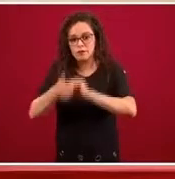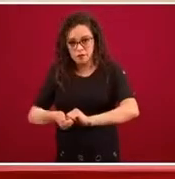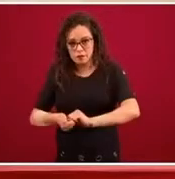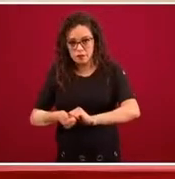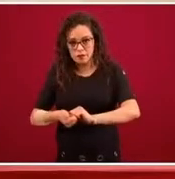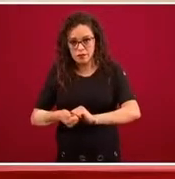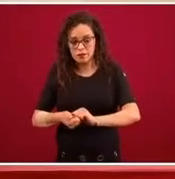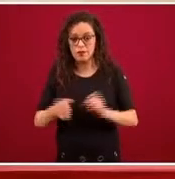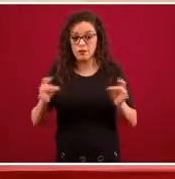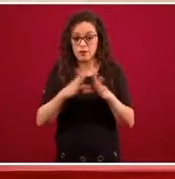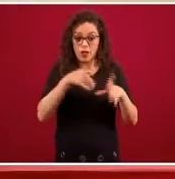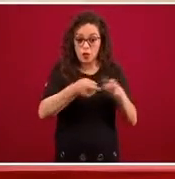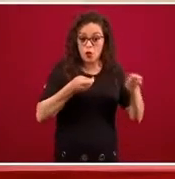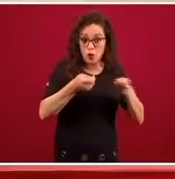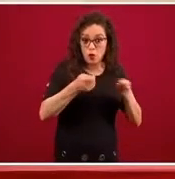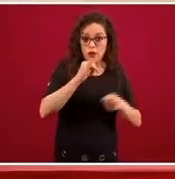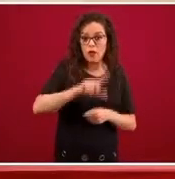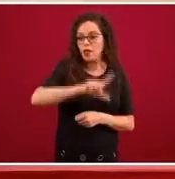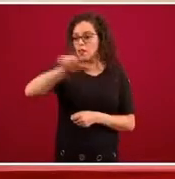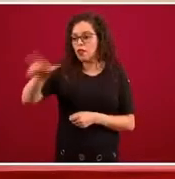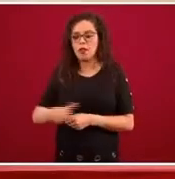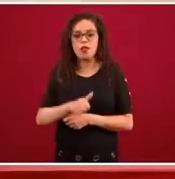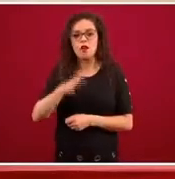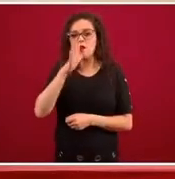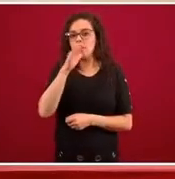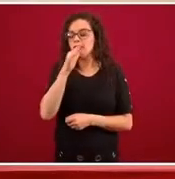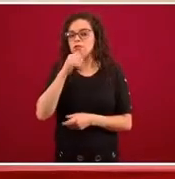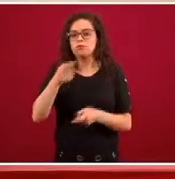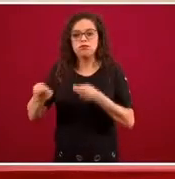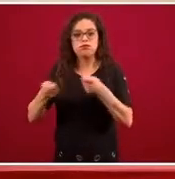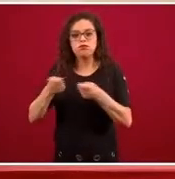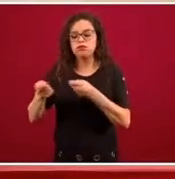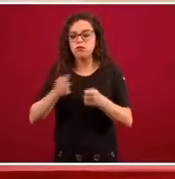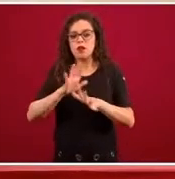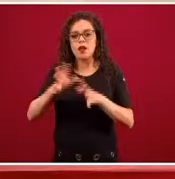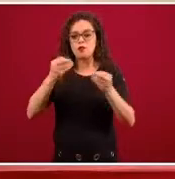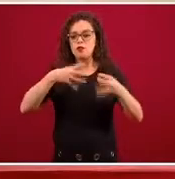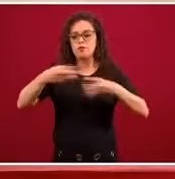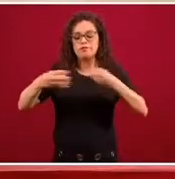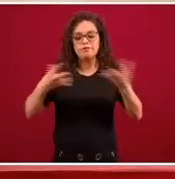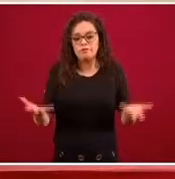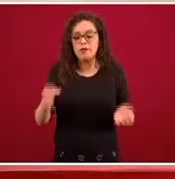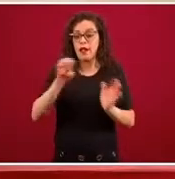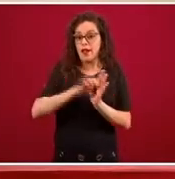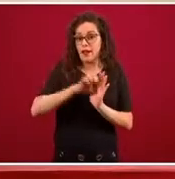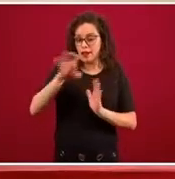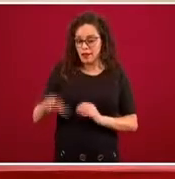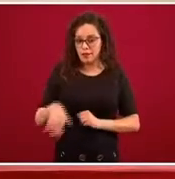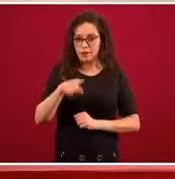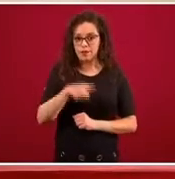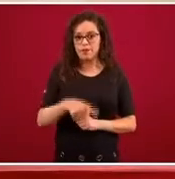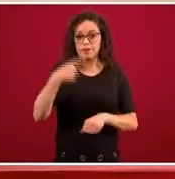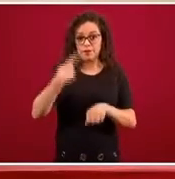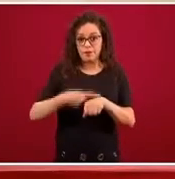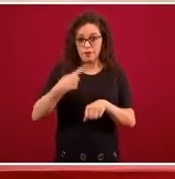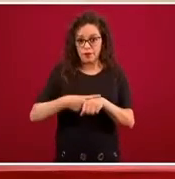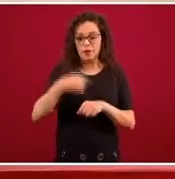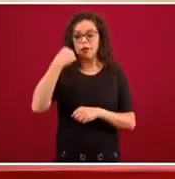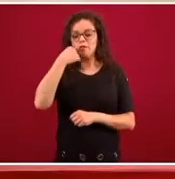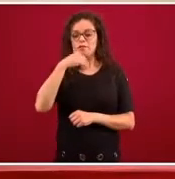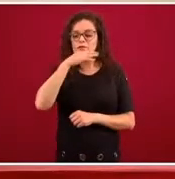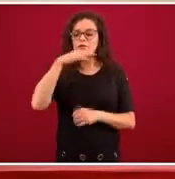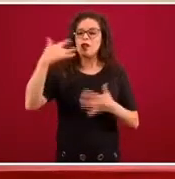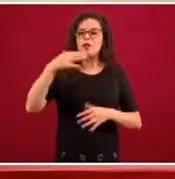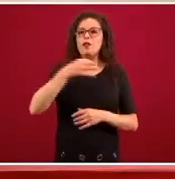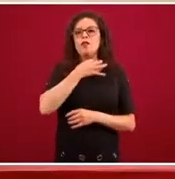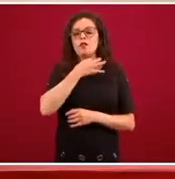what seemed to be under control is suddenly out of control. What seemed to be